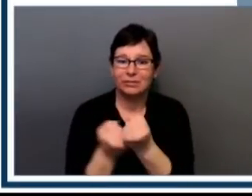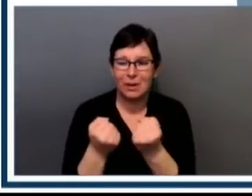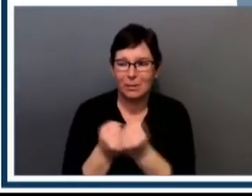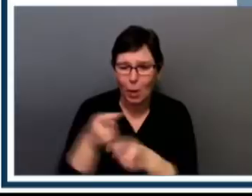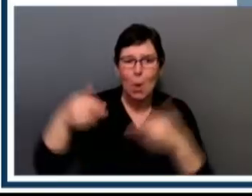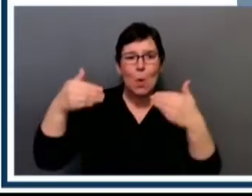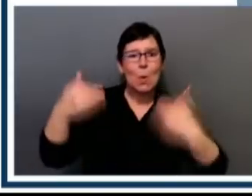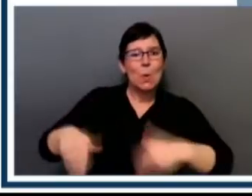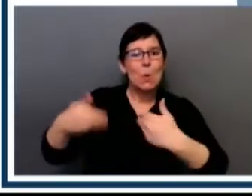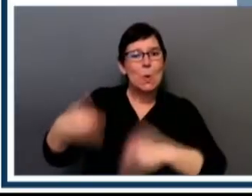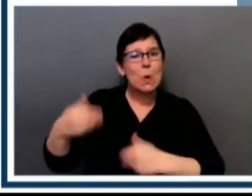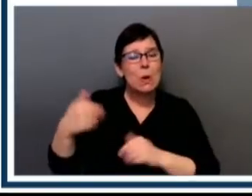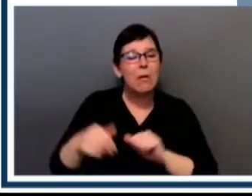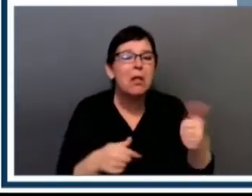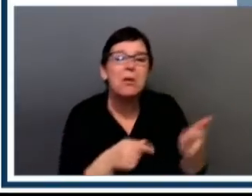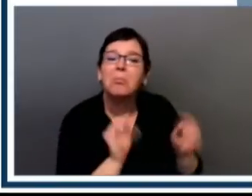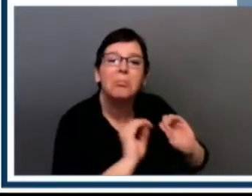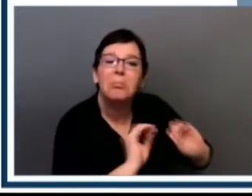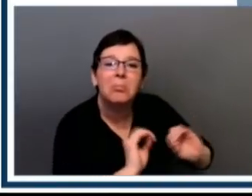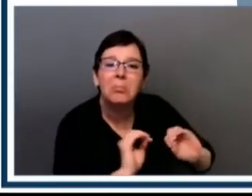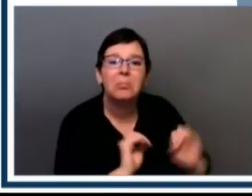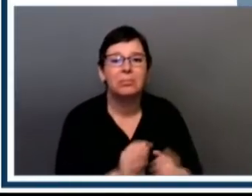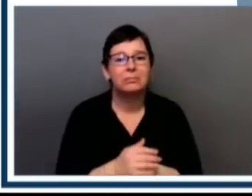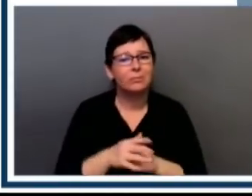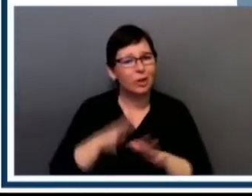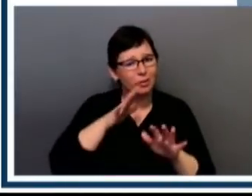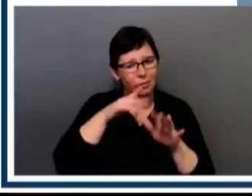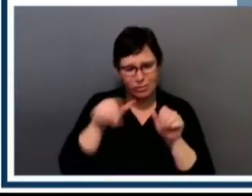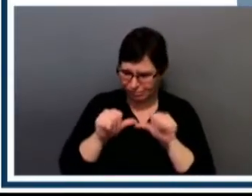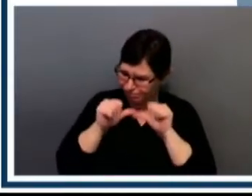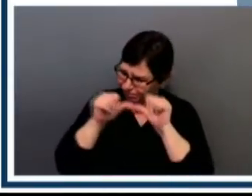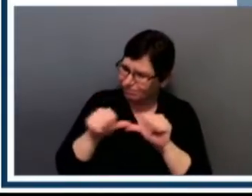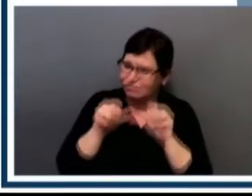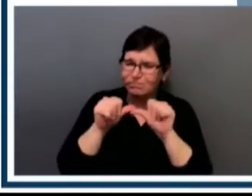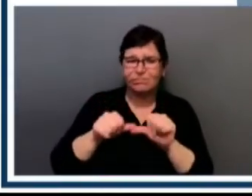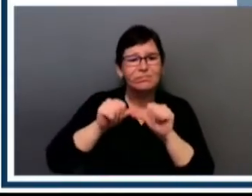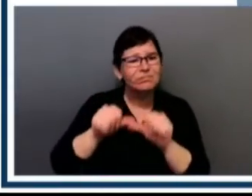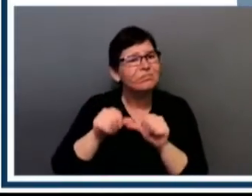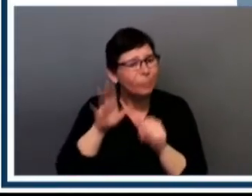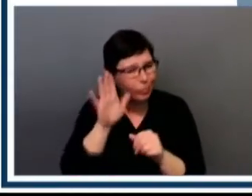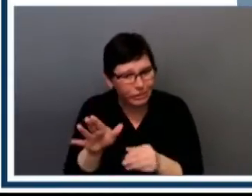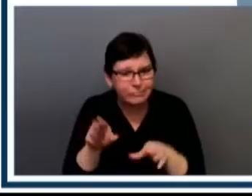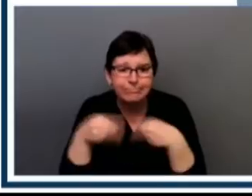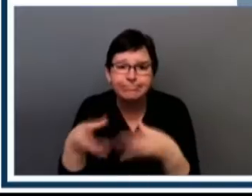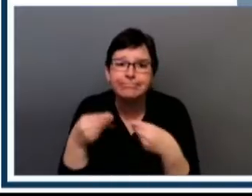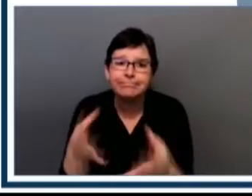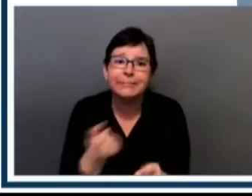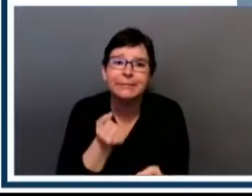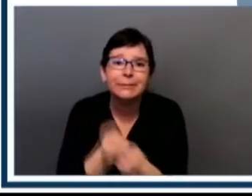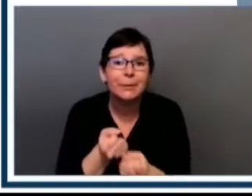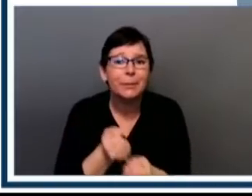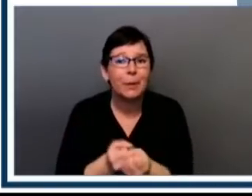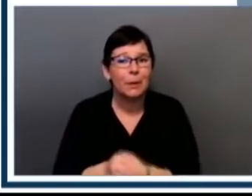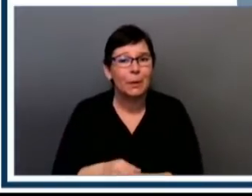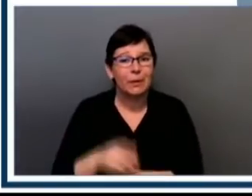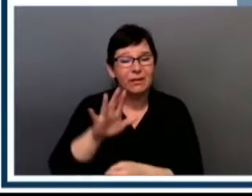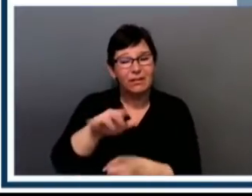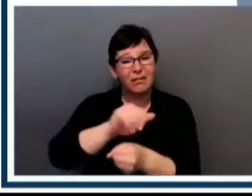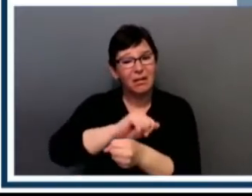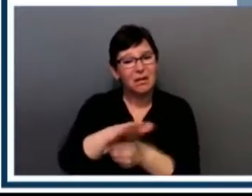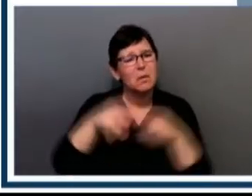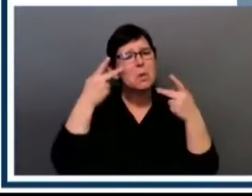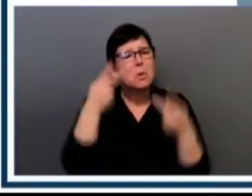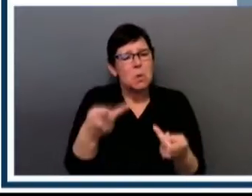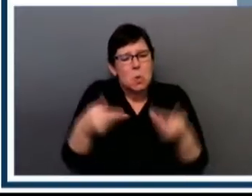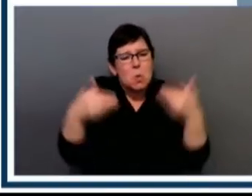starting place when it comes to protecting our health. Recognizing this and acting on it is an important way we can do